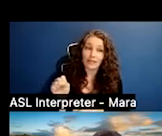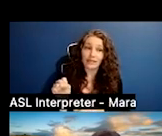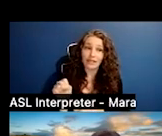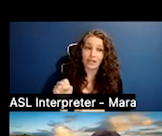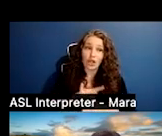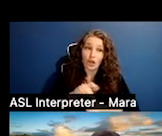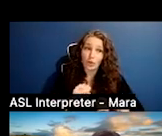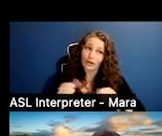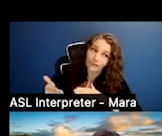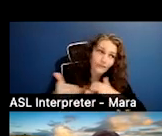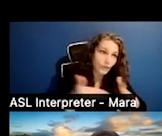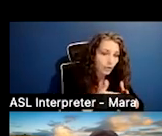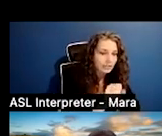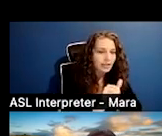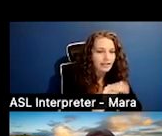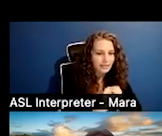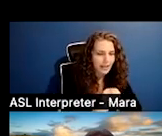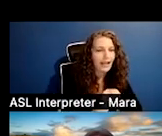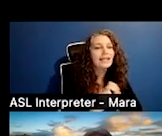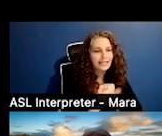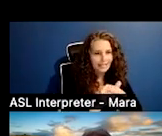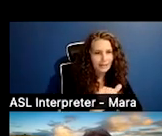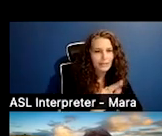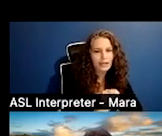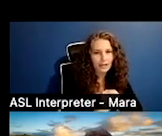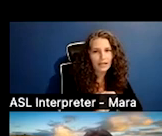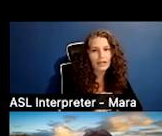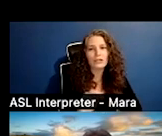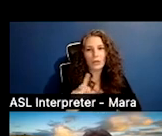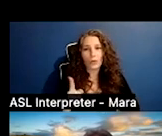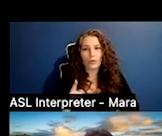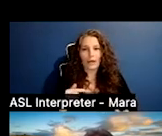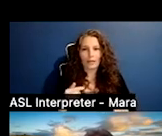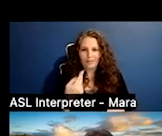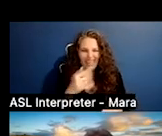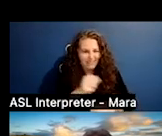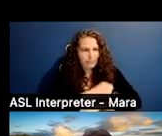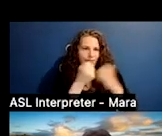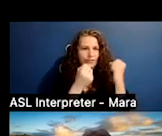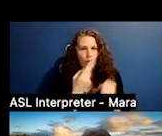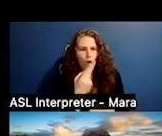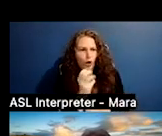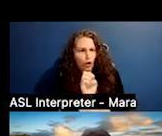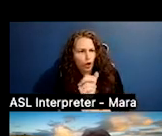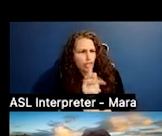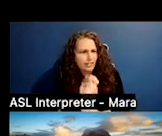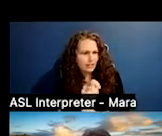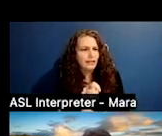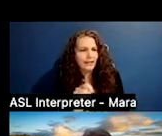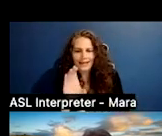on San Simeon. Hearst Castle is in San Simeon. There are hundreds of visitors at Hearst Castle in